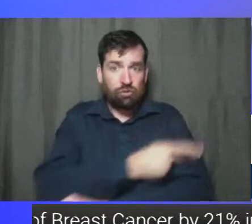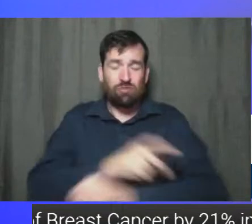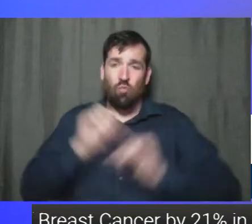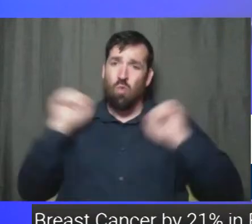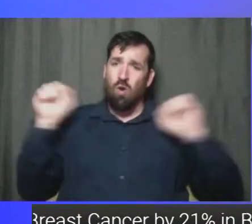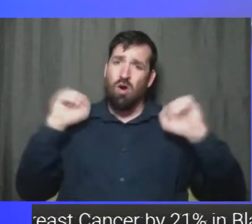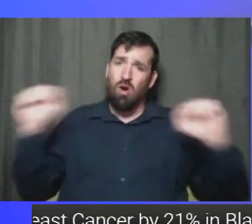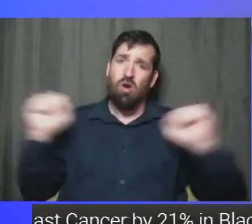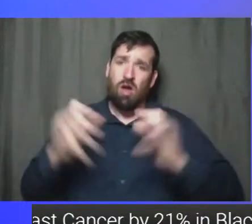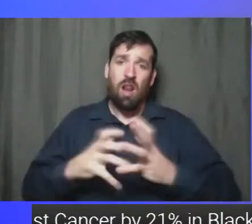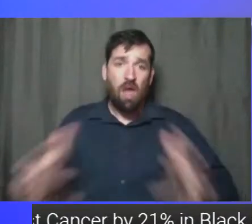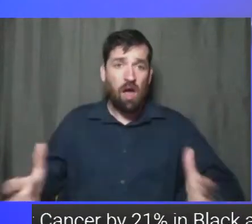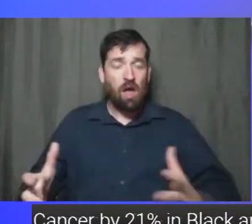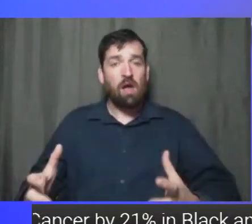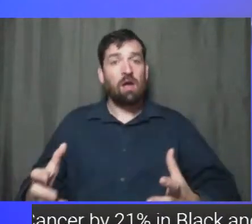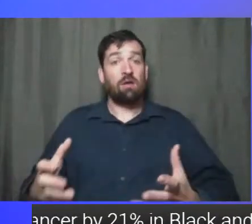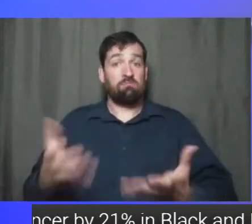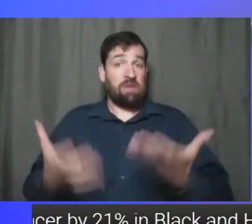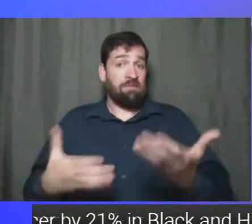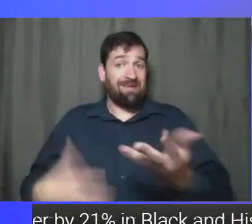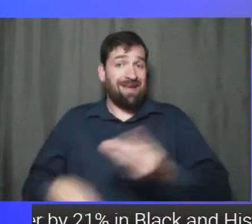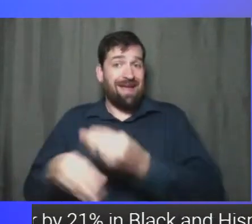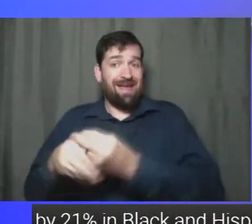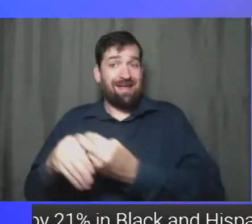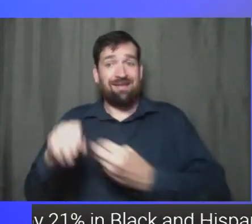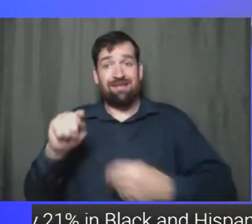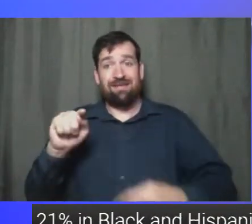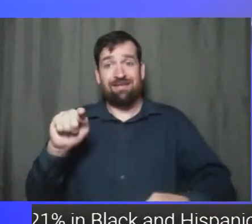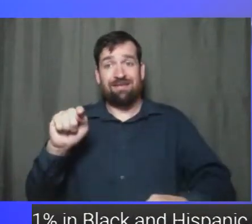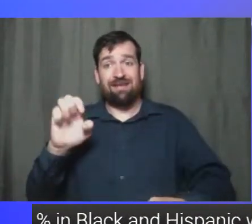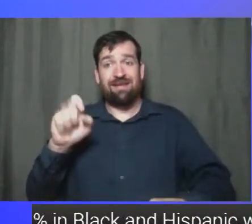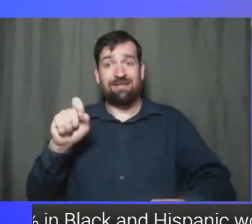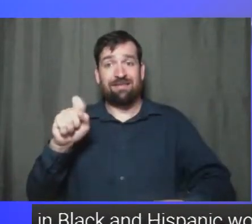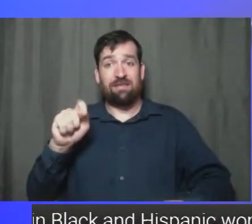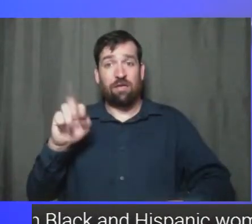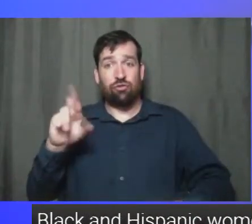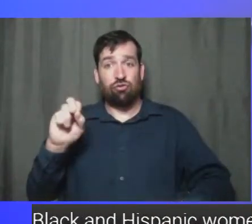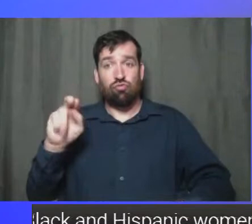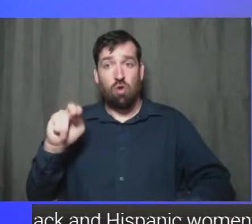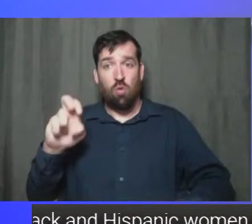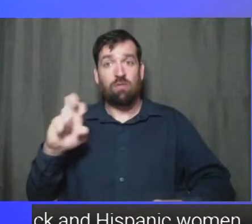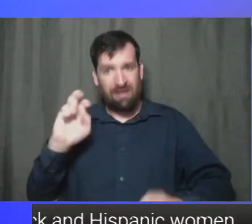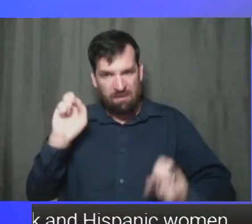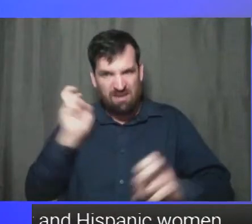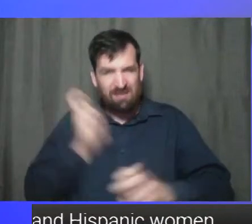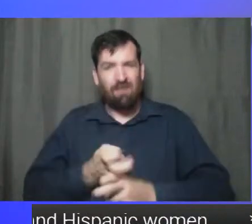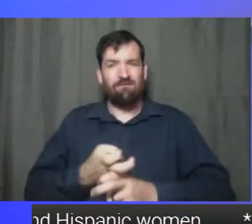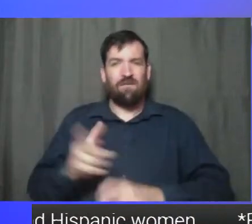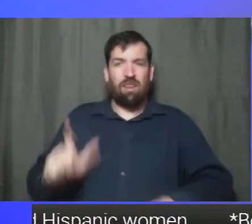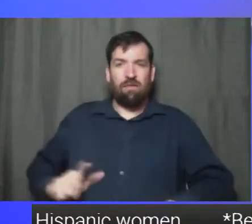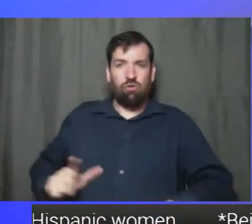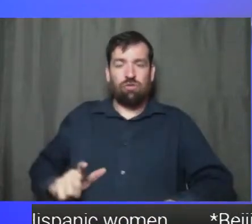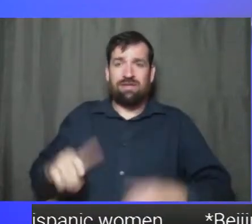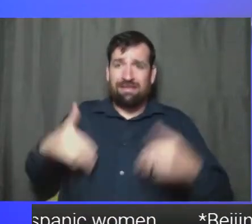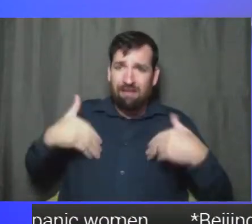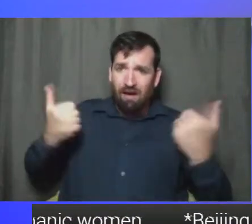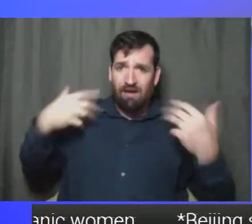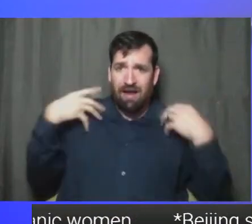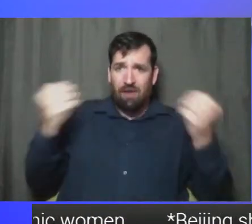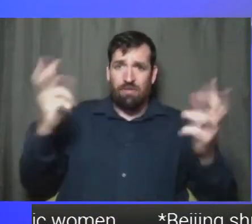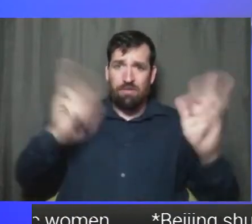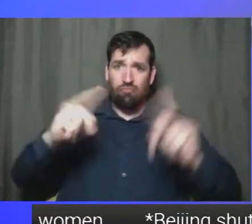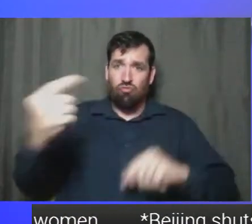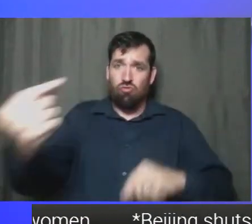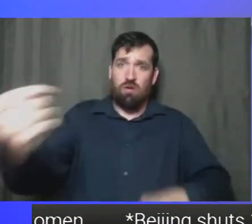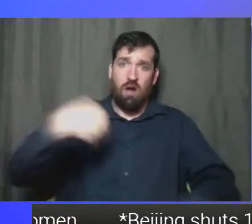and potentially supplementing with testosterone, we have to remember that can be very hard on your liver. And we've seen a number of very young, healthy individuals come in with liver